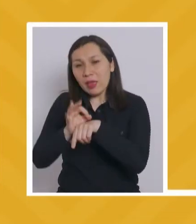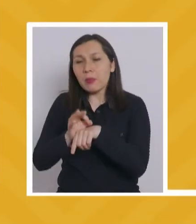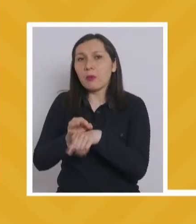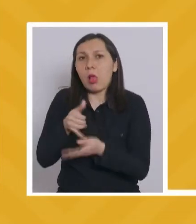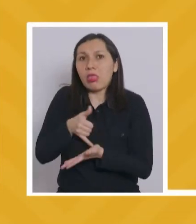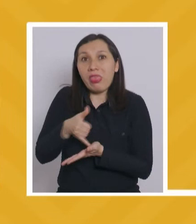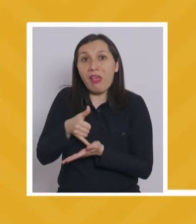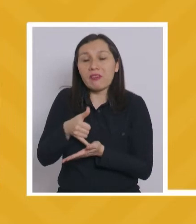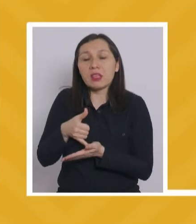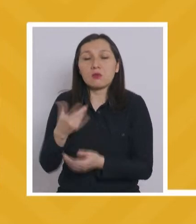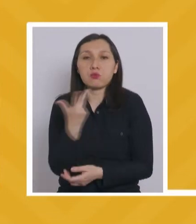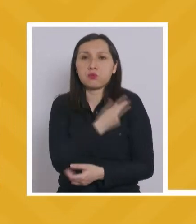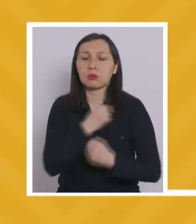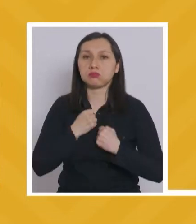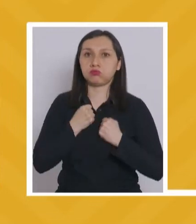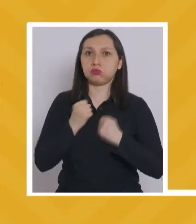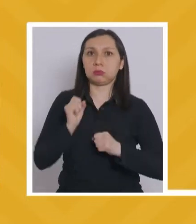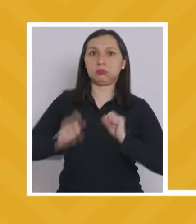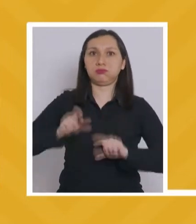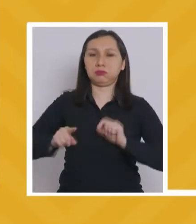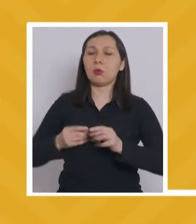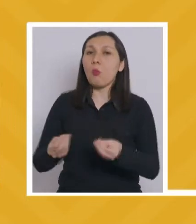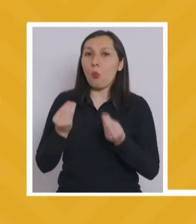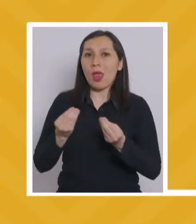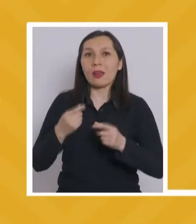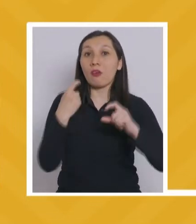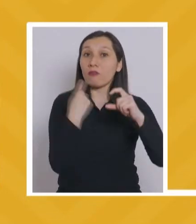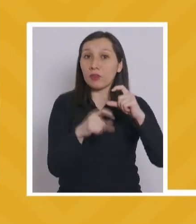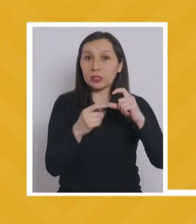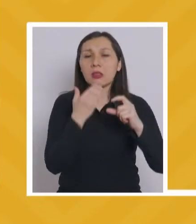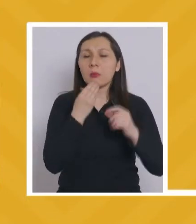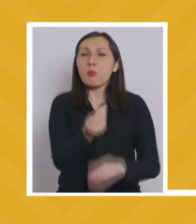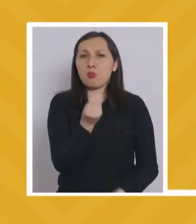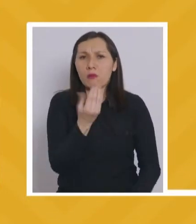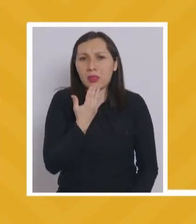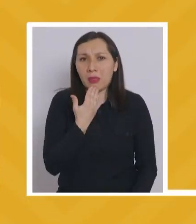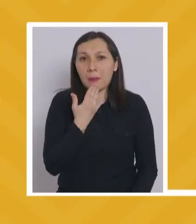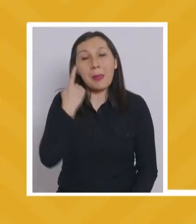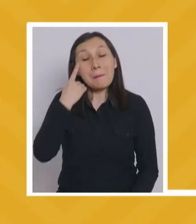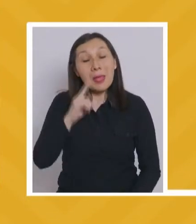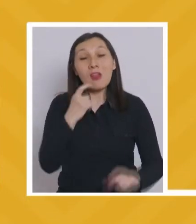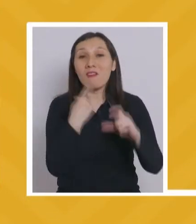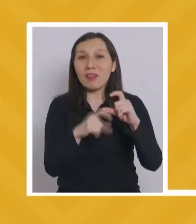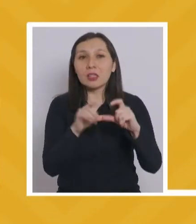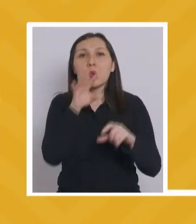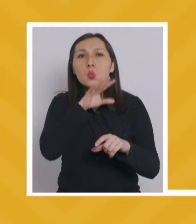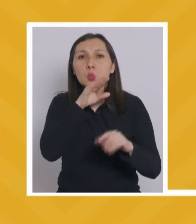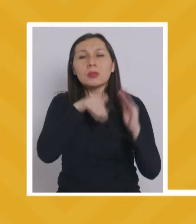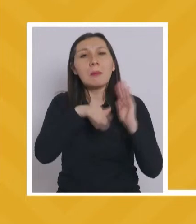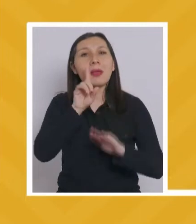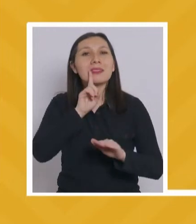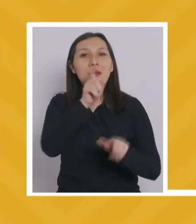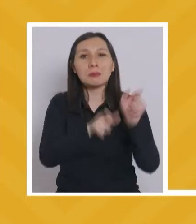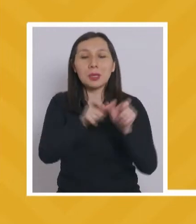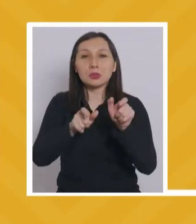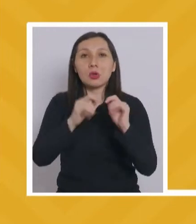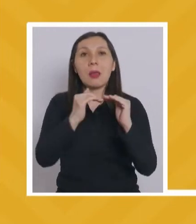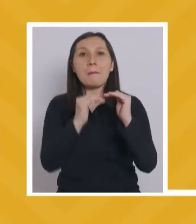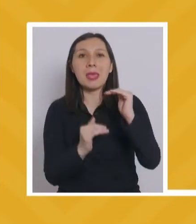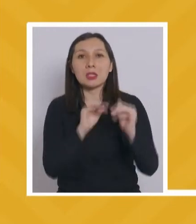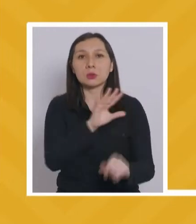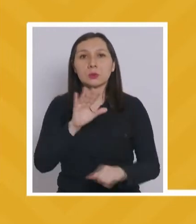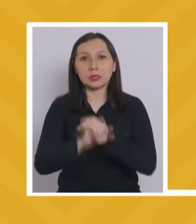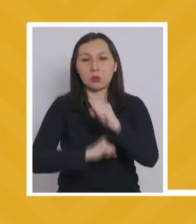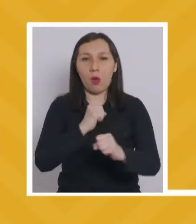population, elderly population with comorbidities, and this is a result which has to be highlighted. Pfizer also did